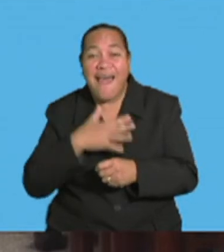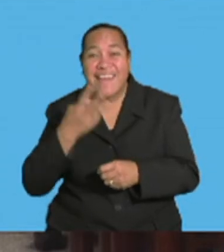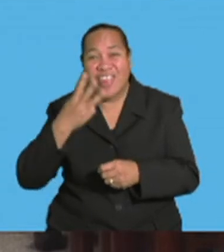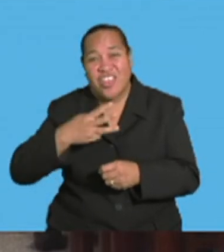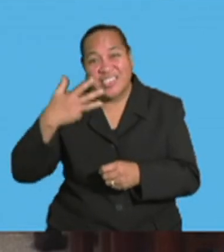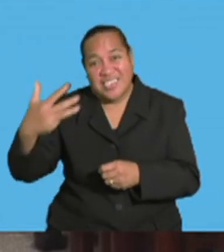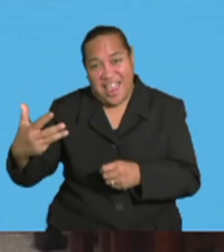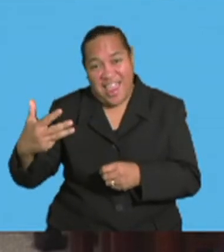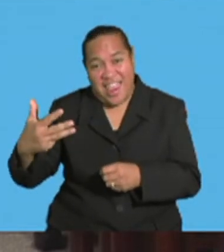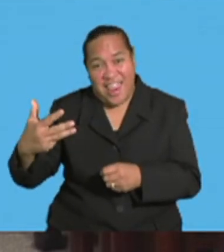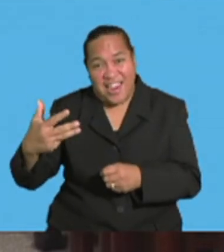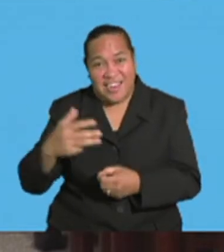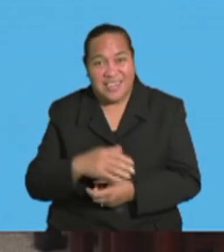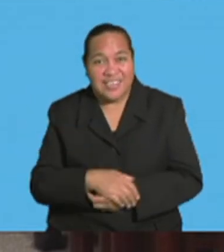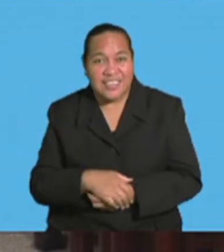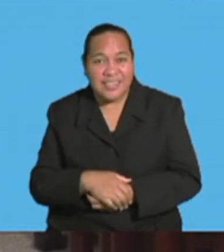139, I believe,